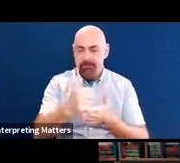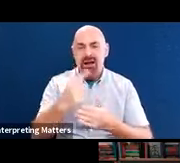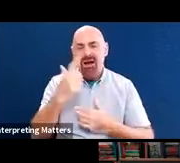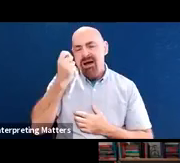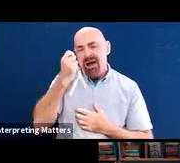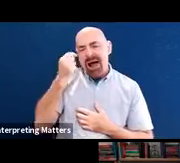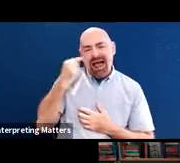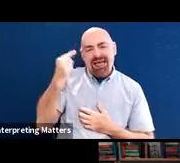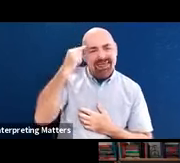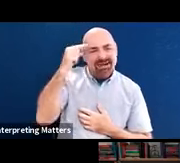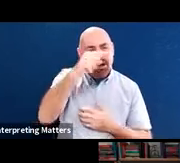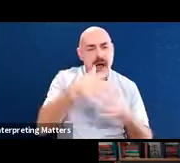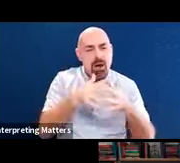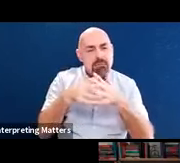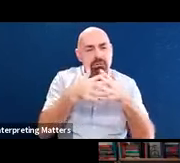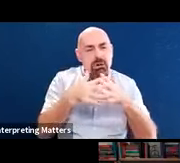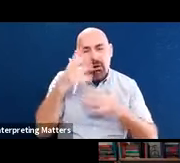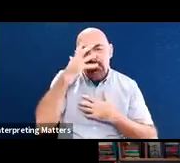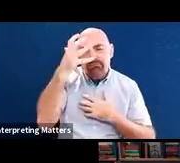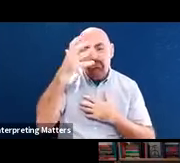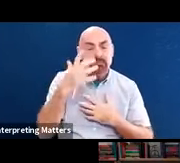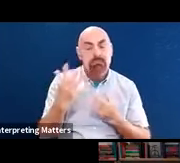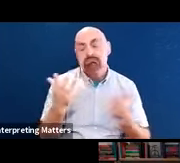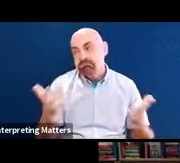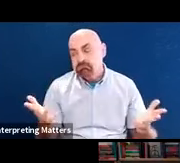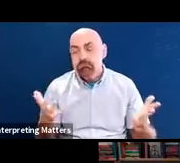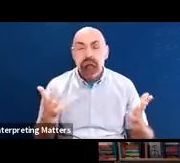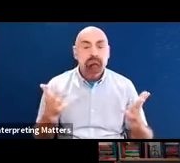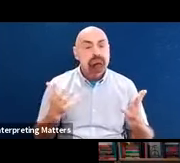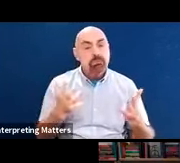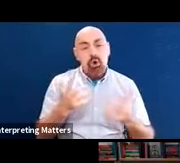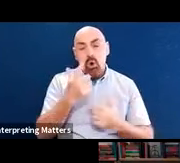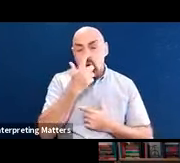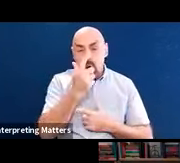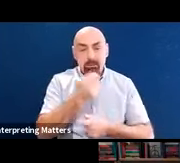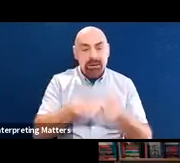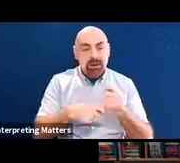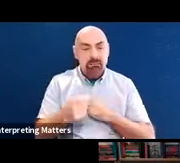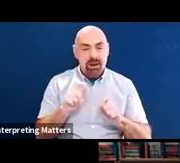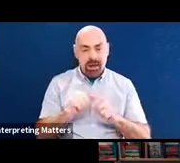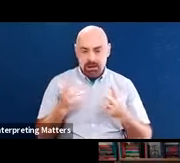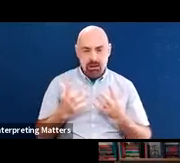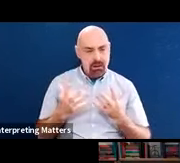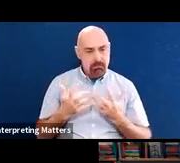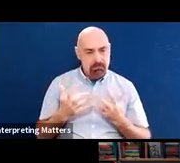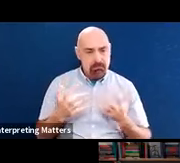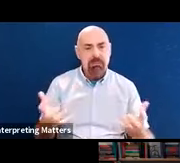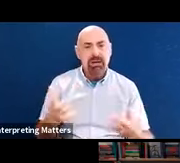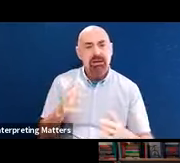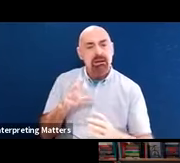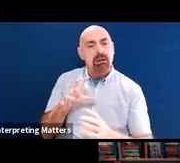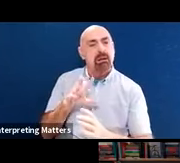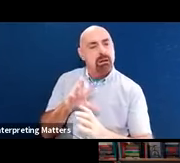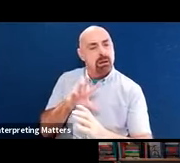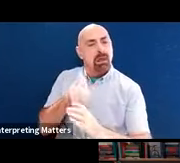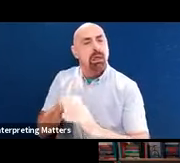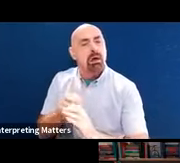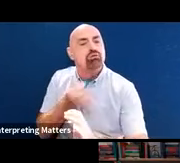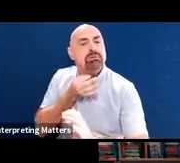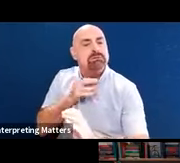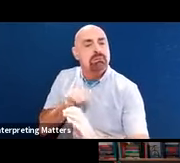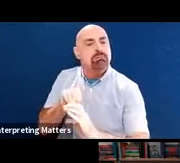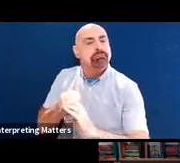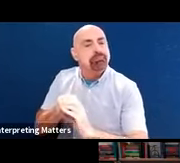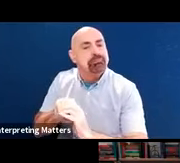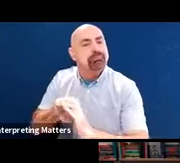government, a potential role for the government as a kind of a public venture capital in a way that might spur